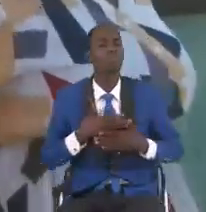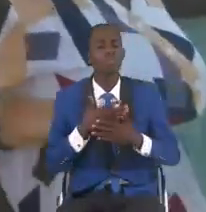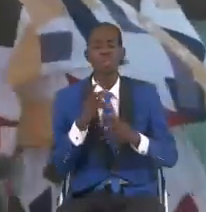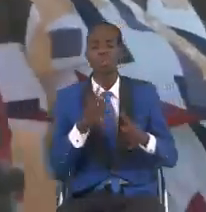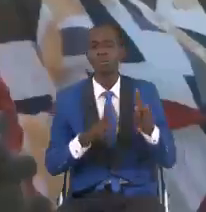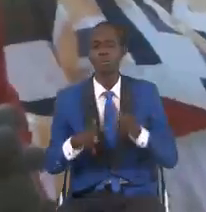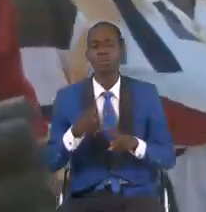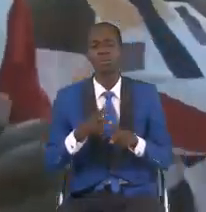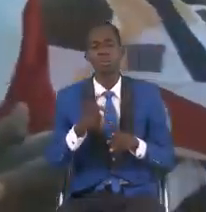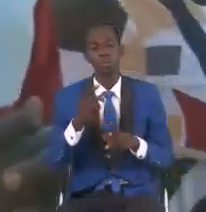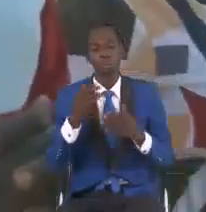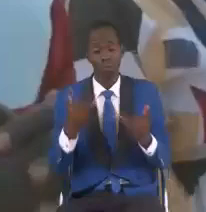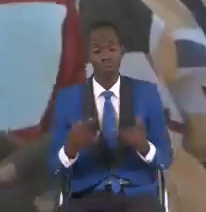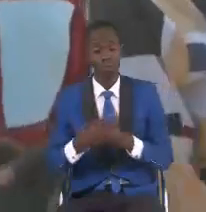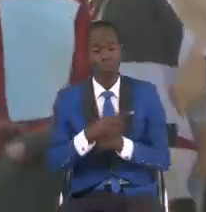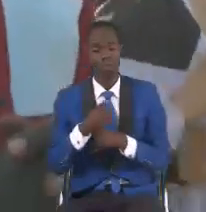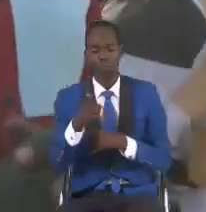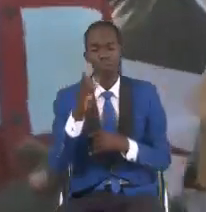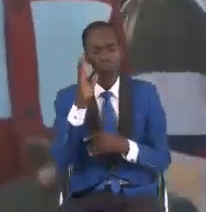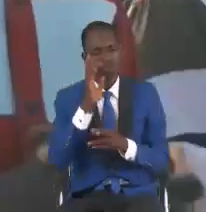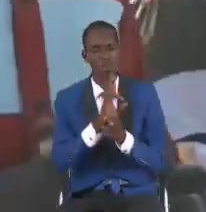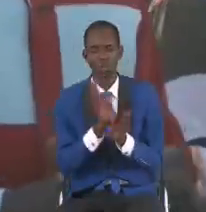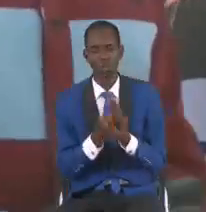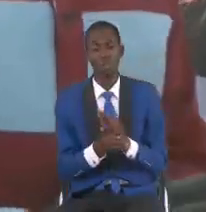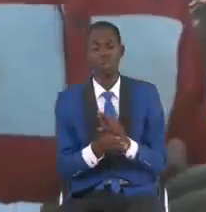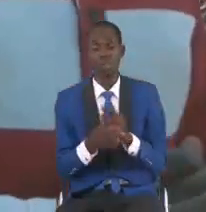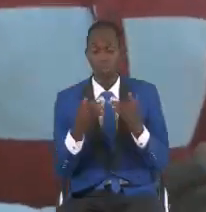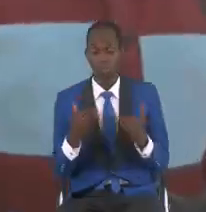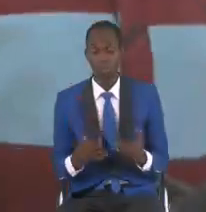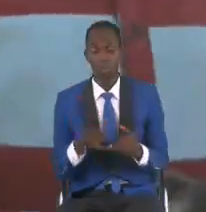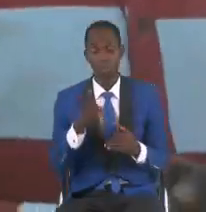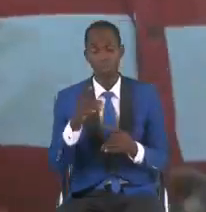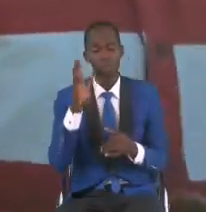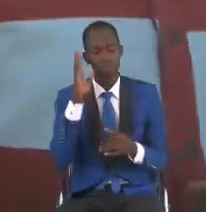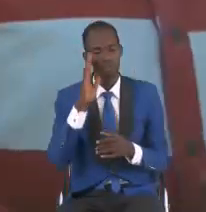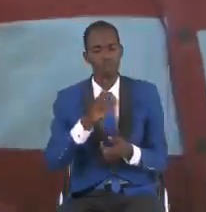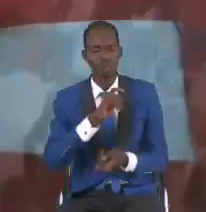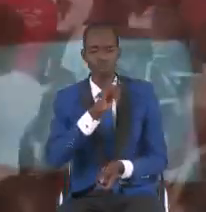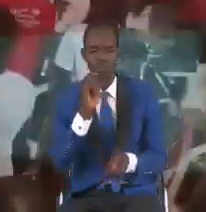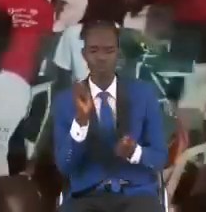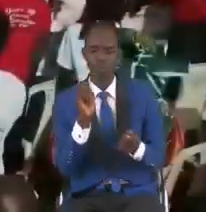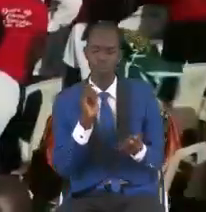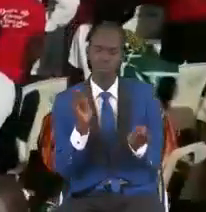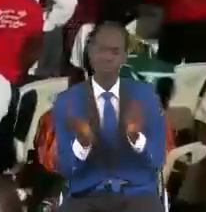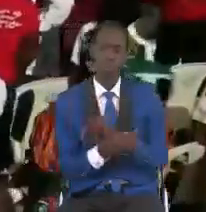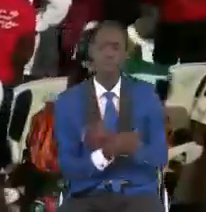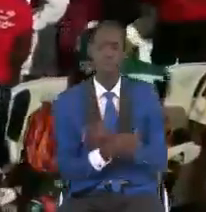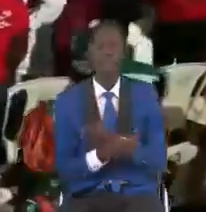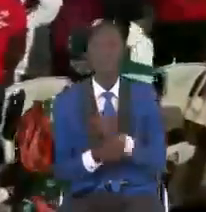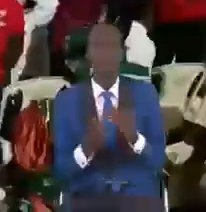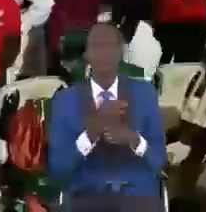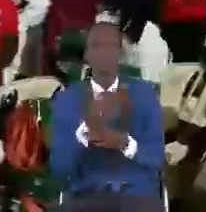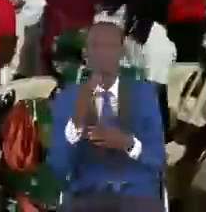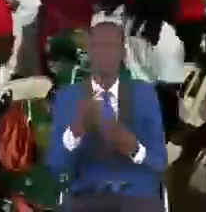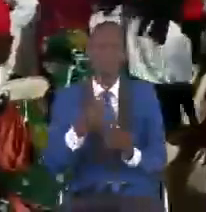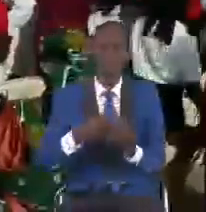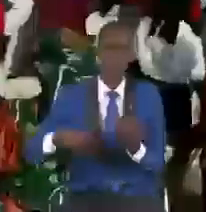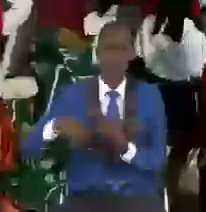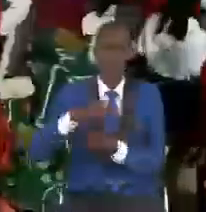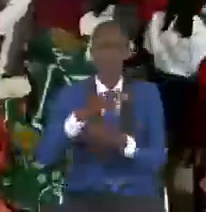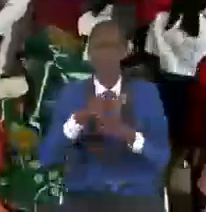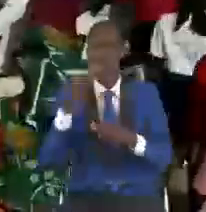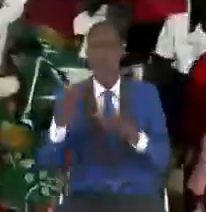today you repent, and today you turn totally to the Lord, and you say, now I'm ready